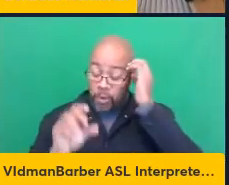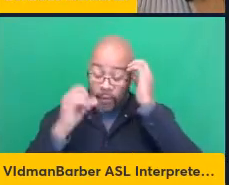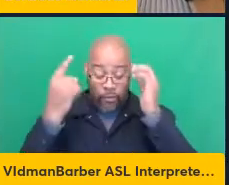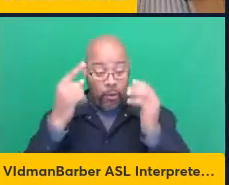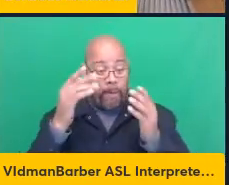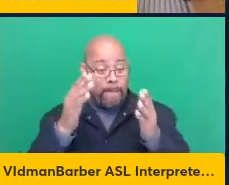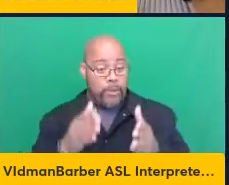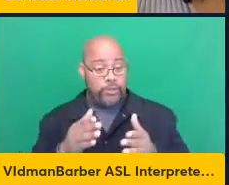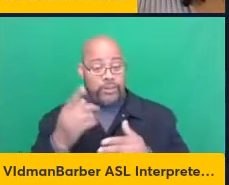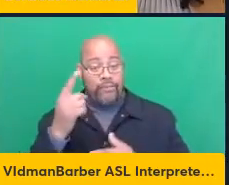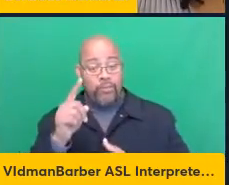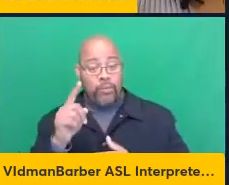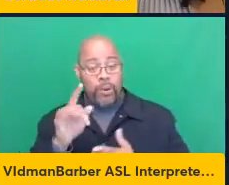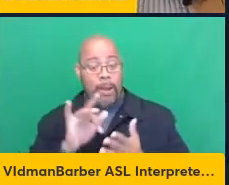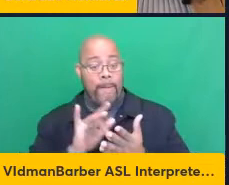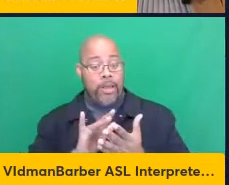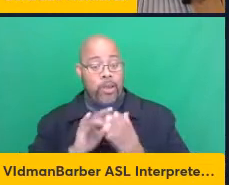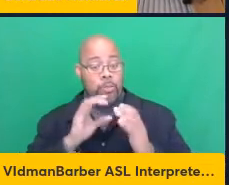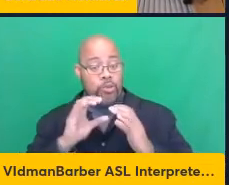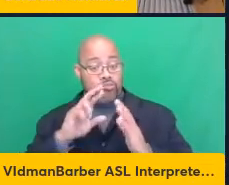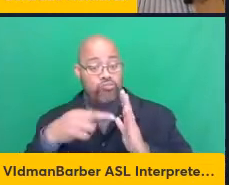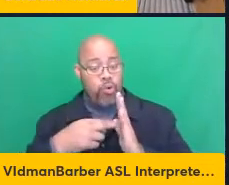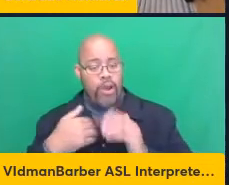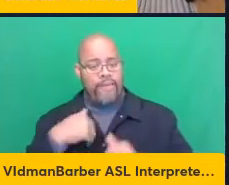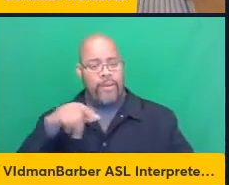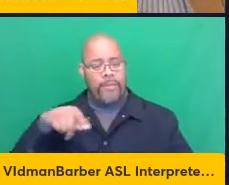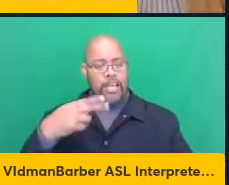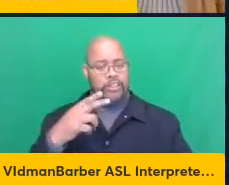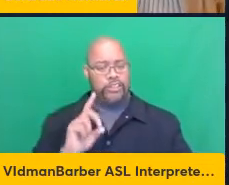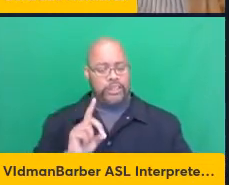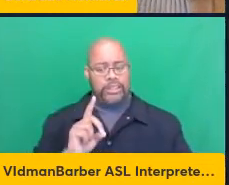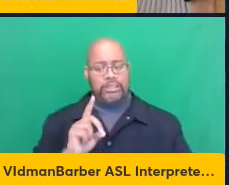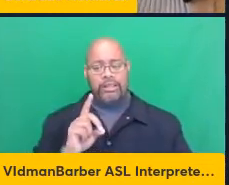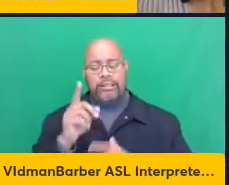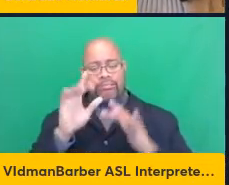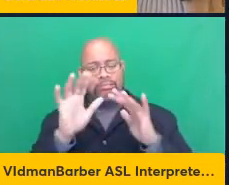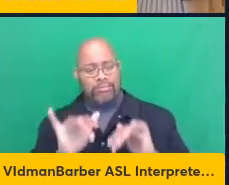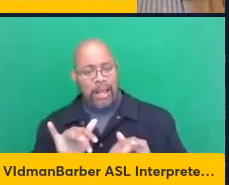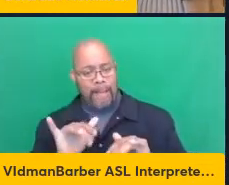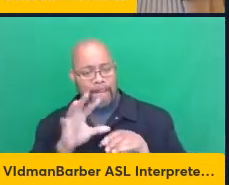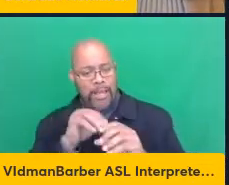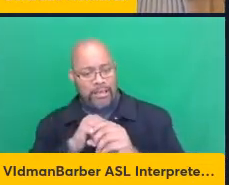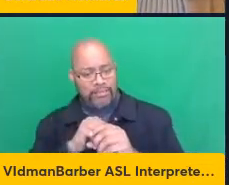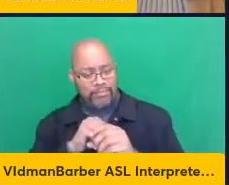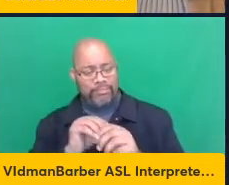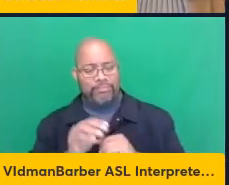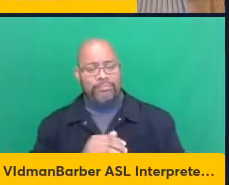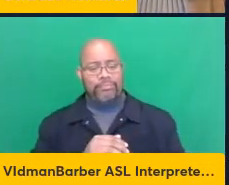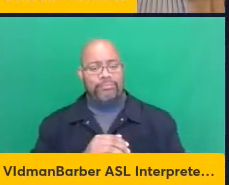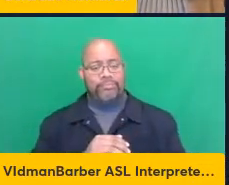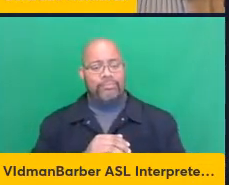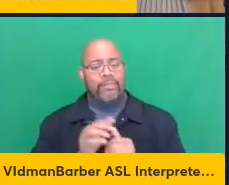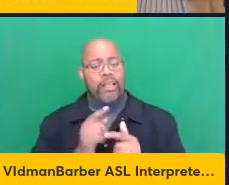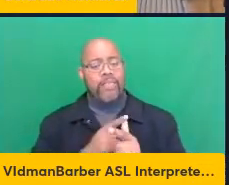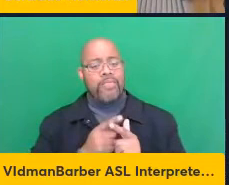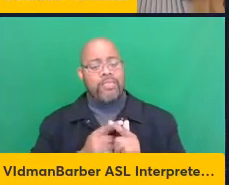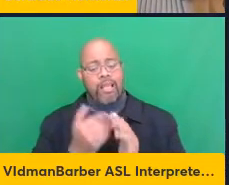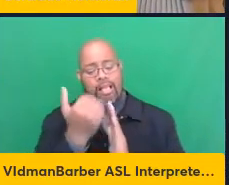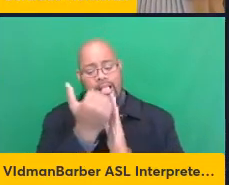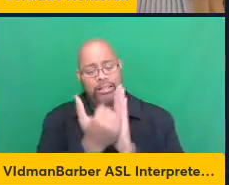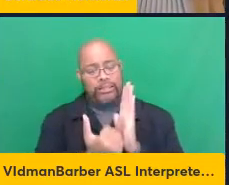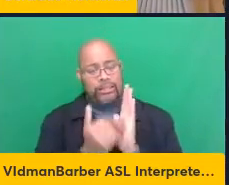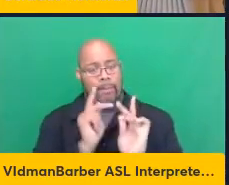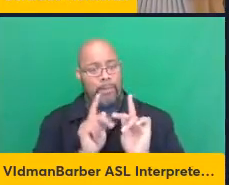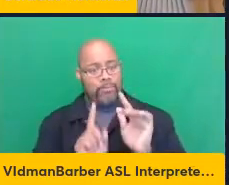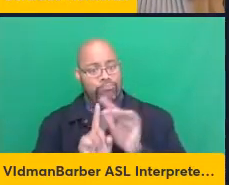somebody for a medical communications role who has a PhD. And then they type that in, and then a list of people come